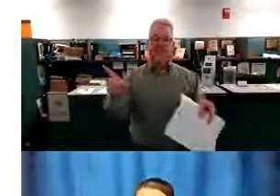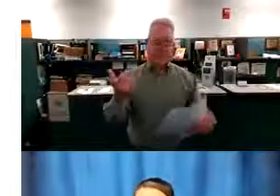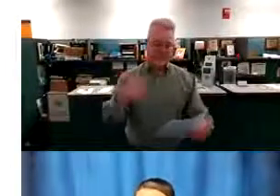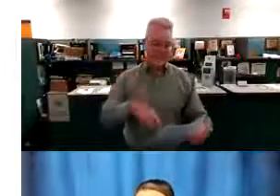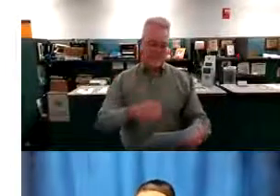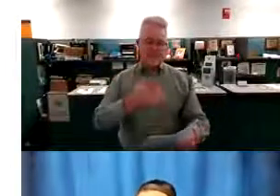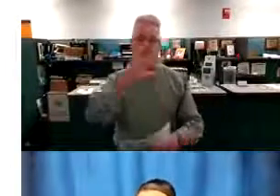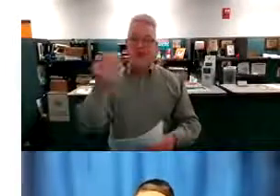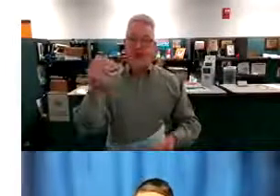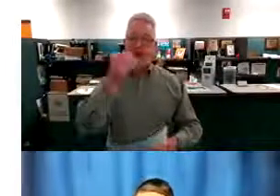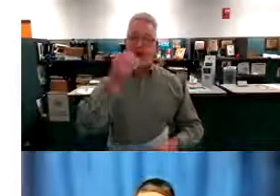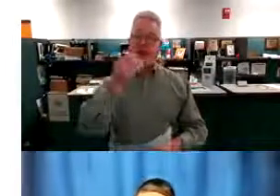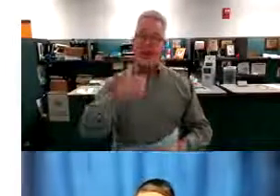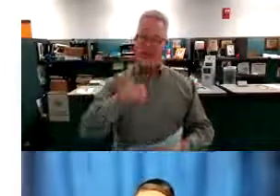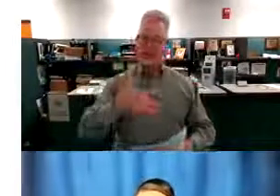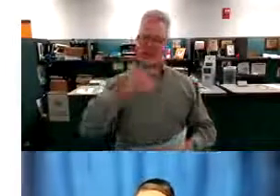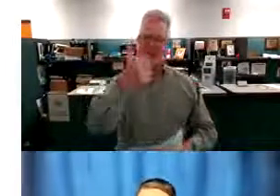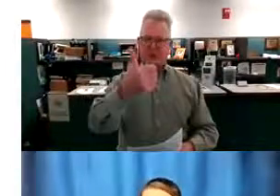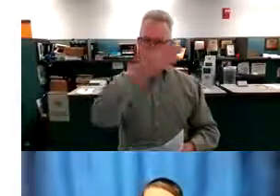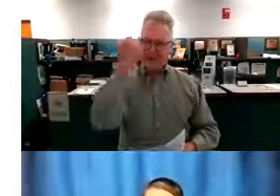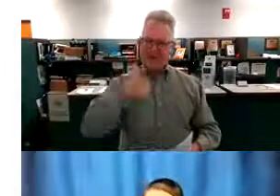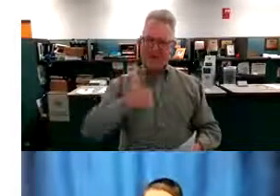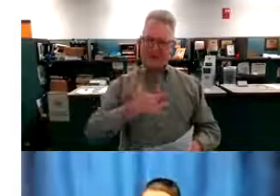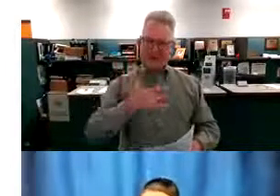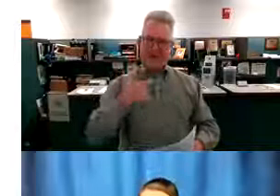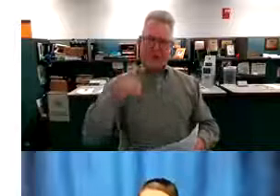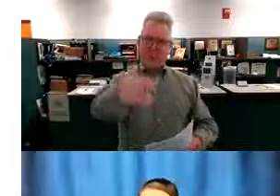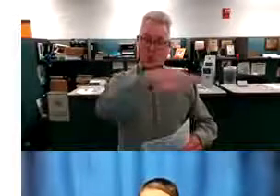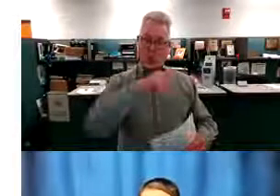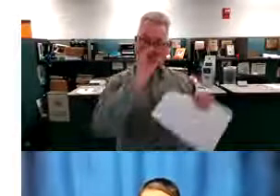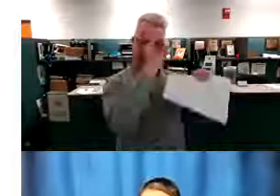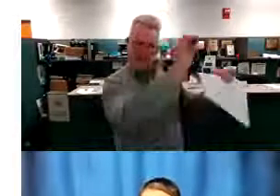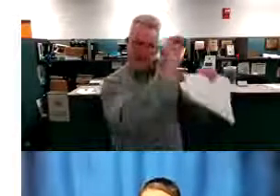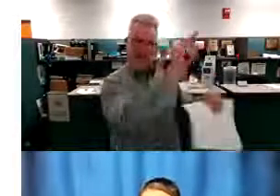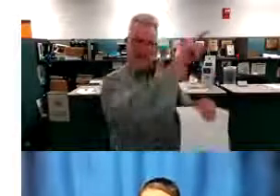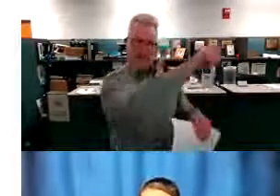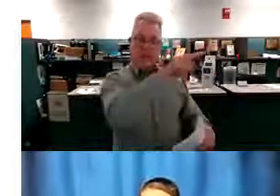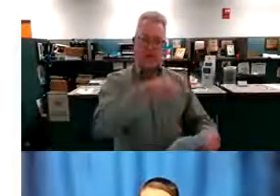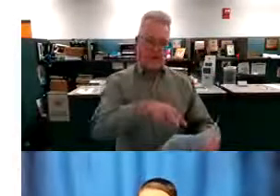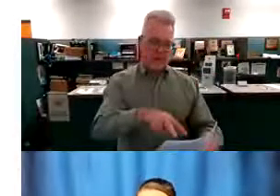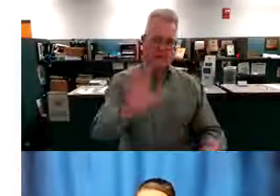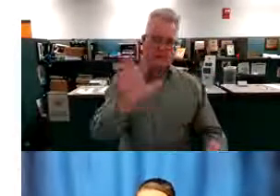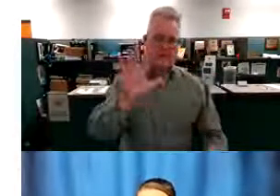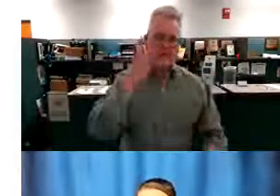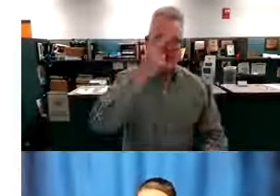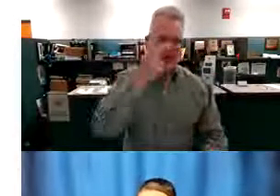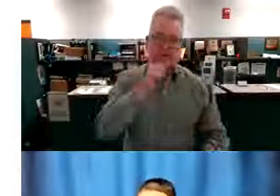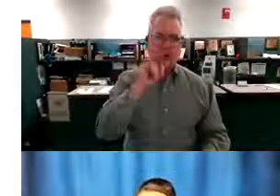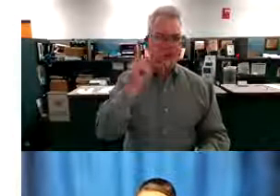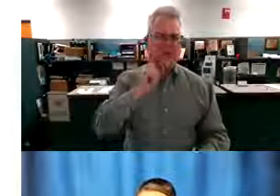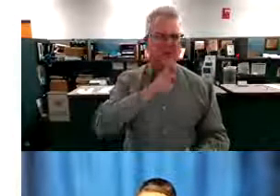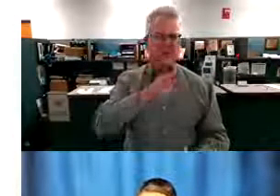So if you see, there's not that much a difference, but I mean, you can see the difference. And I feel that, we're really doing a